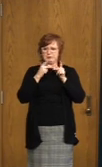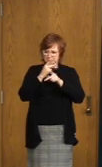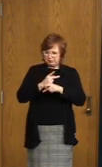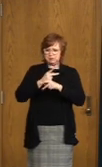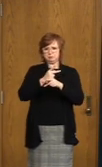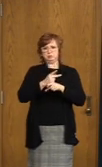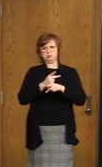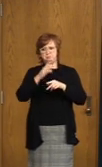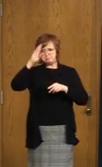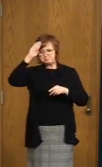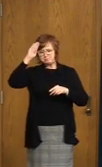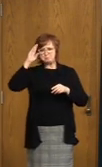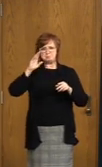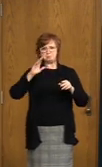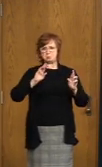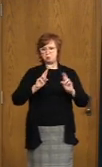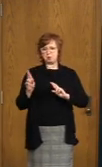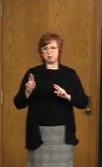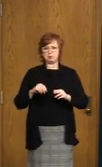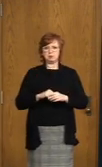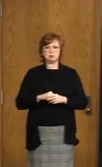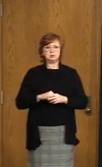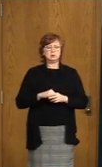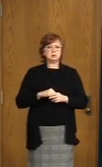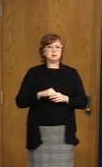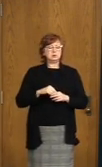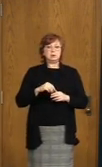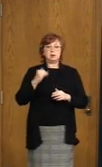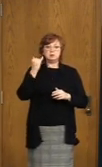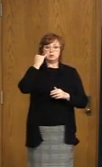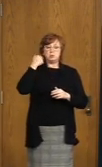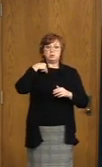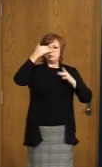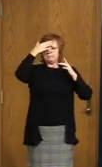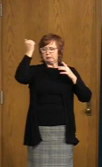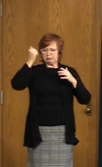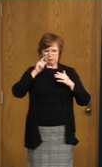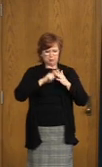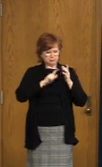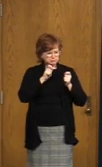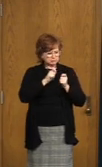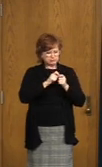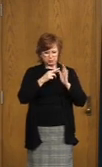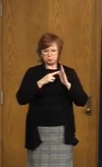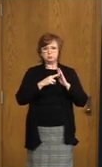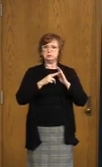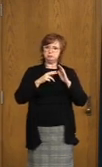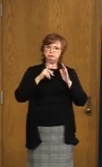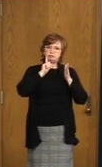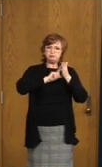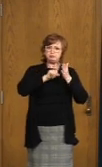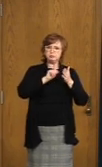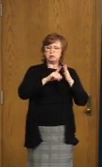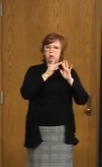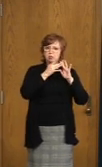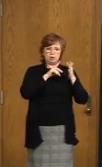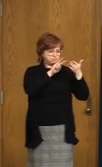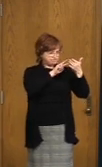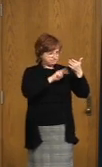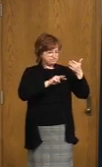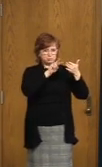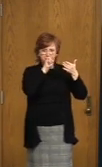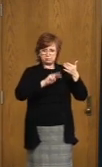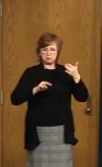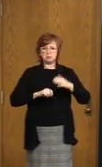individuals and families, we should all consult those guidelines regularly, see what the updates are, and fully comply with them. It's not just up to a